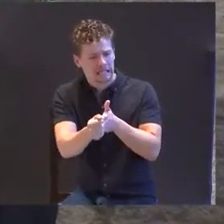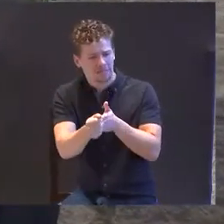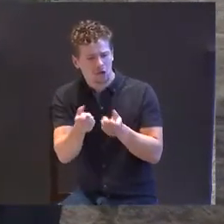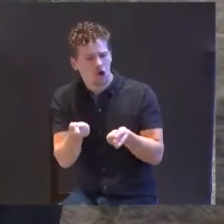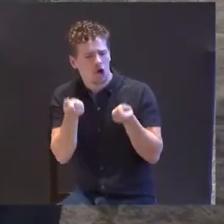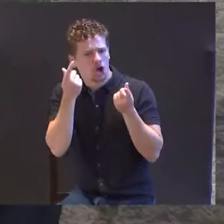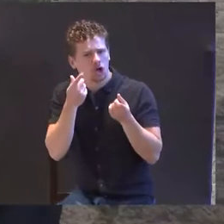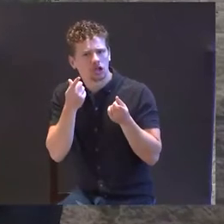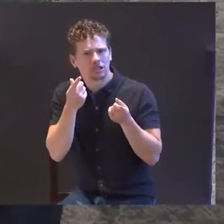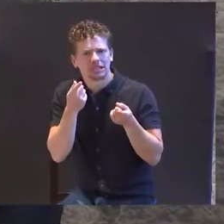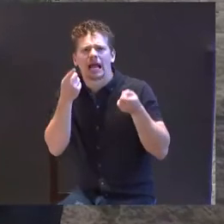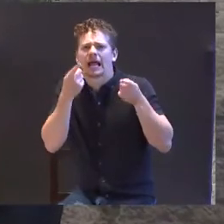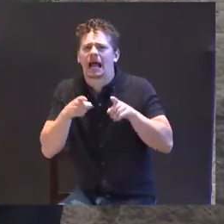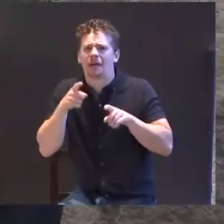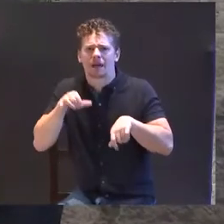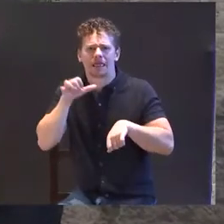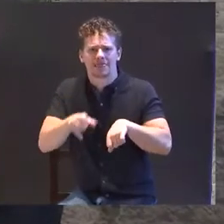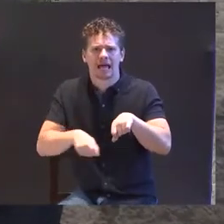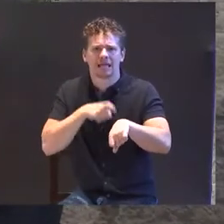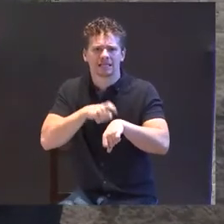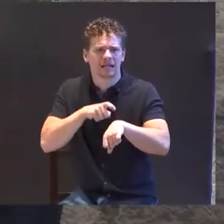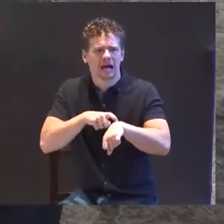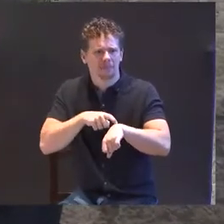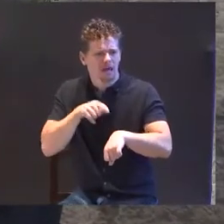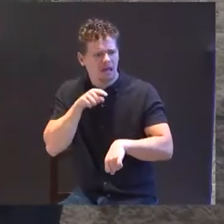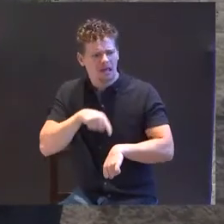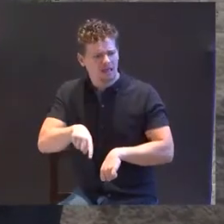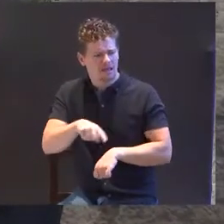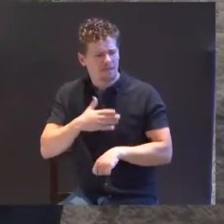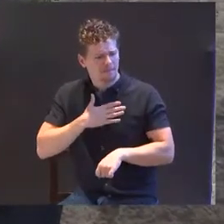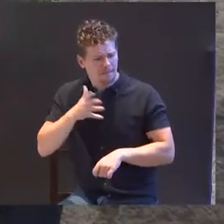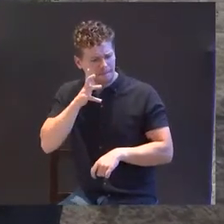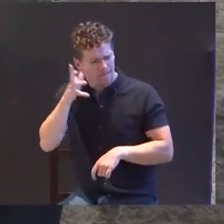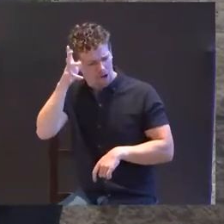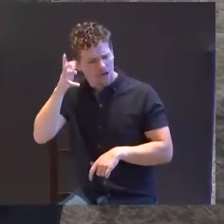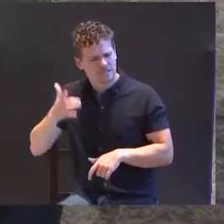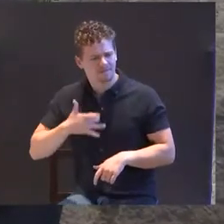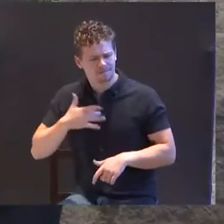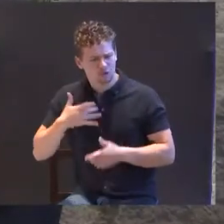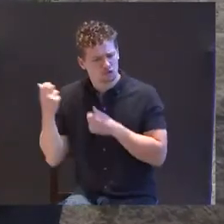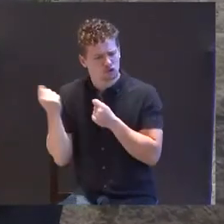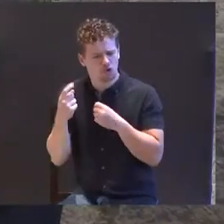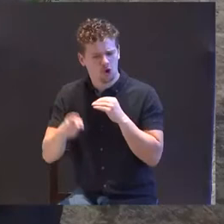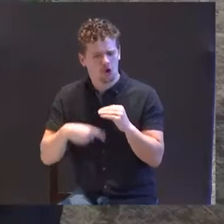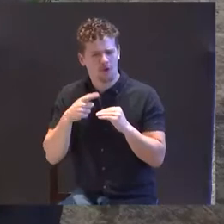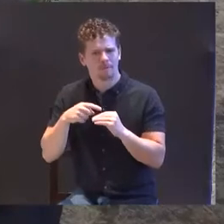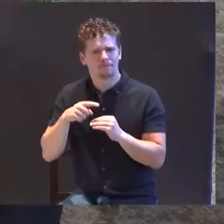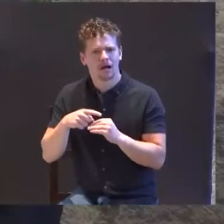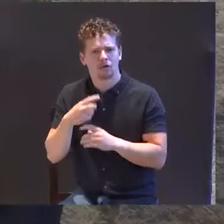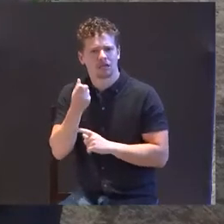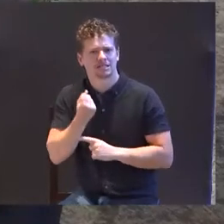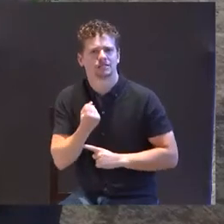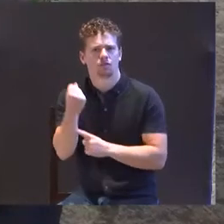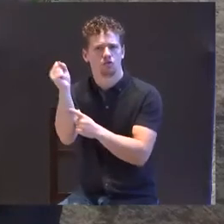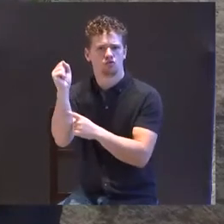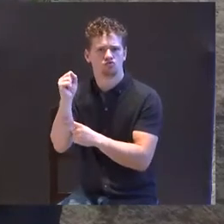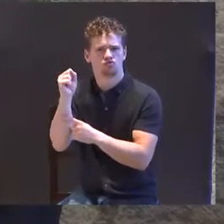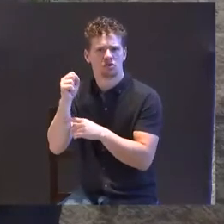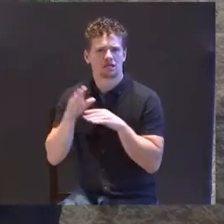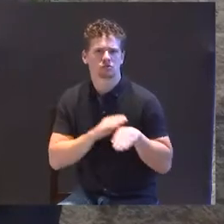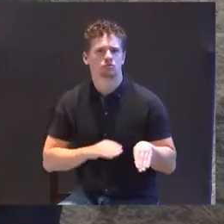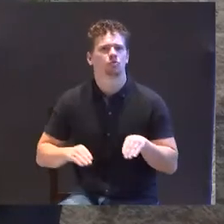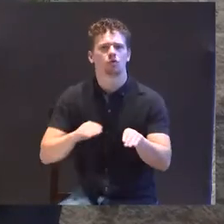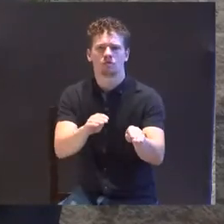they felt amazingly strong about the civil rights struggle, and I guess it stayed with me. It always stayed with me. So it came